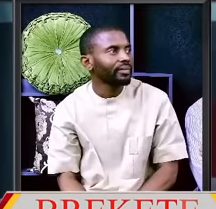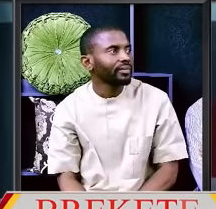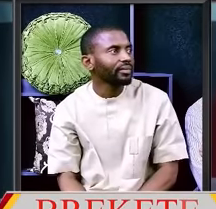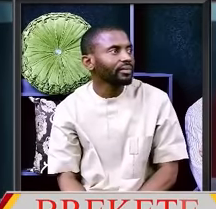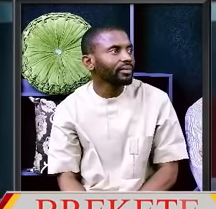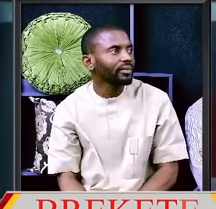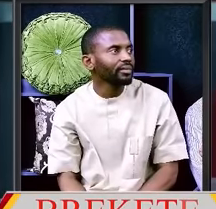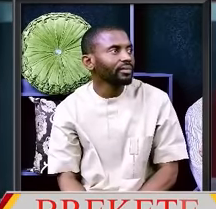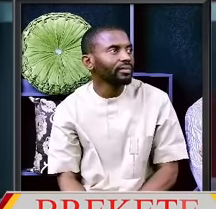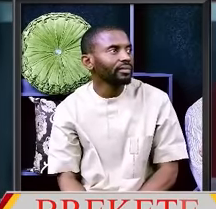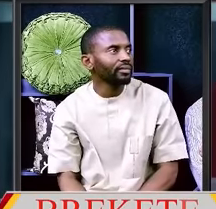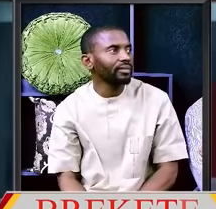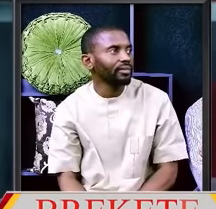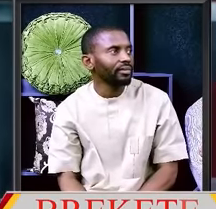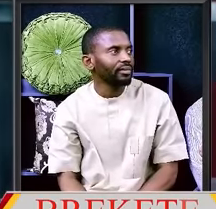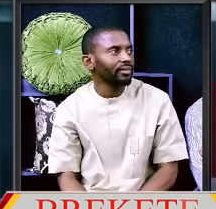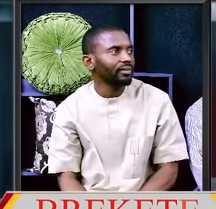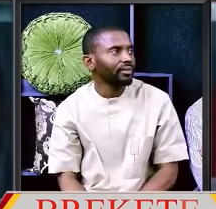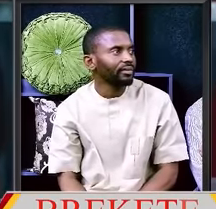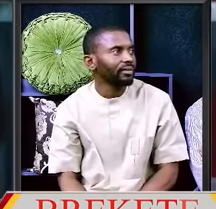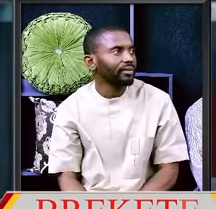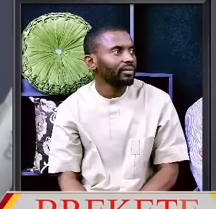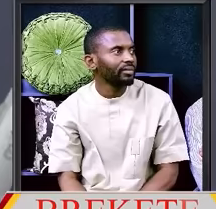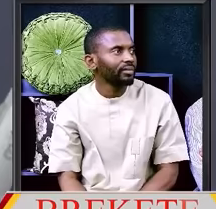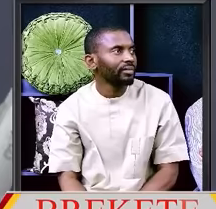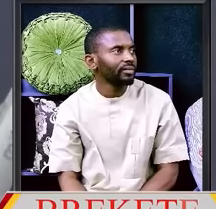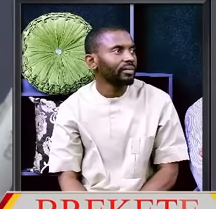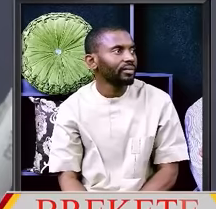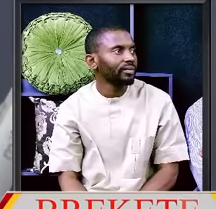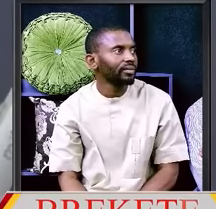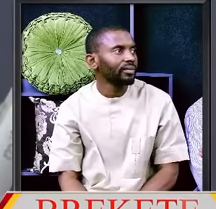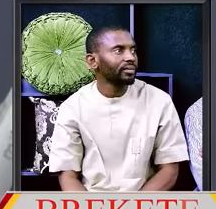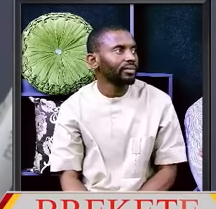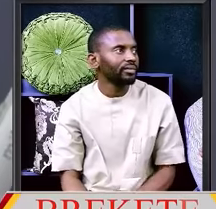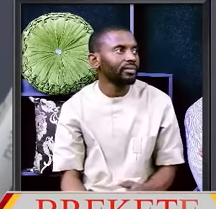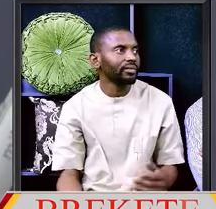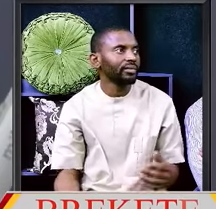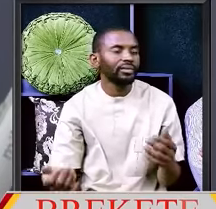Thank you very much. You are not saying anything again.